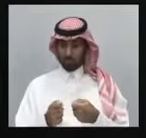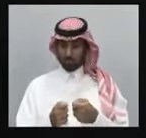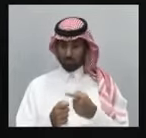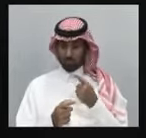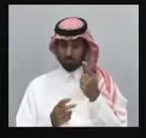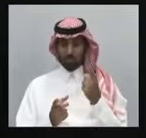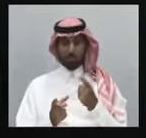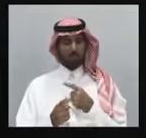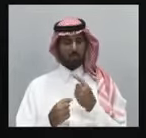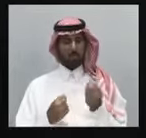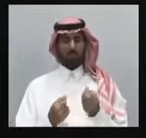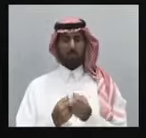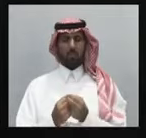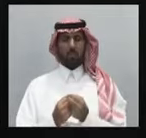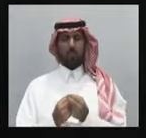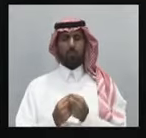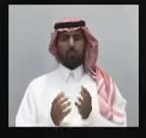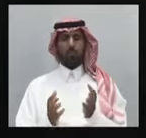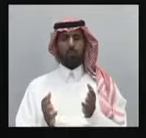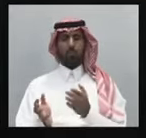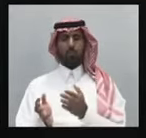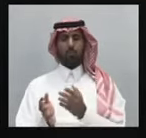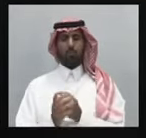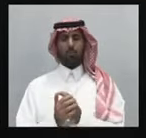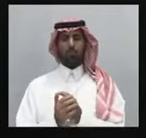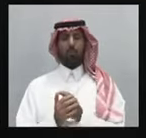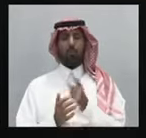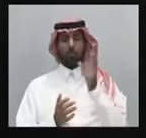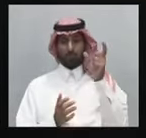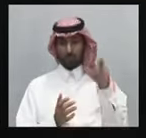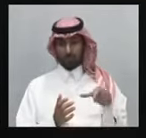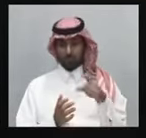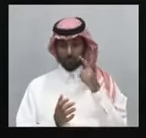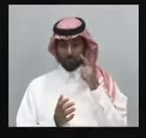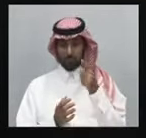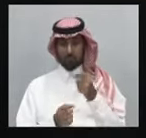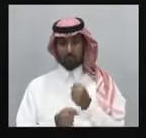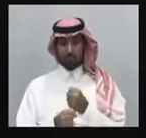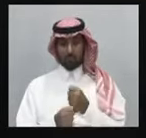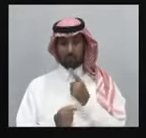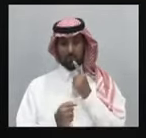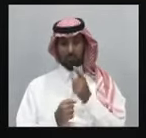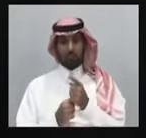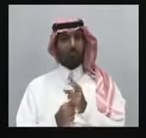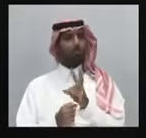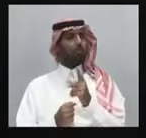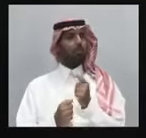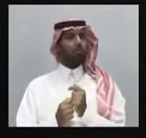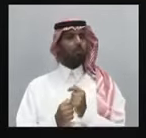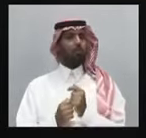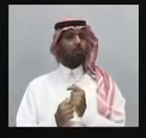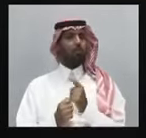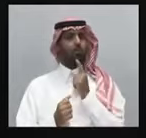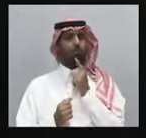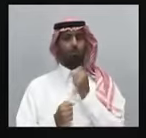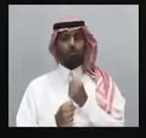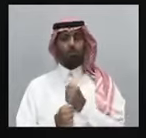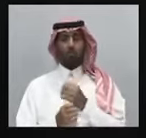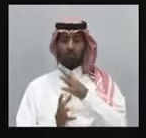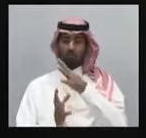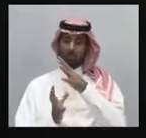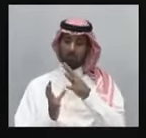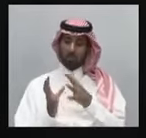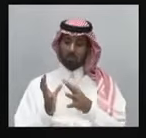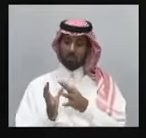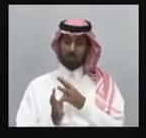people. What are the characteristics? Characteristics usually are adjectives. They